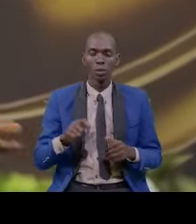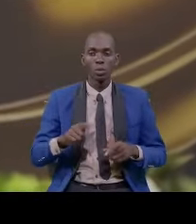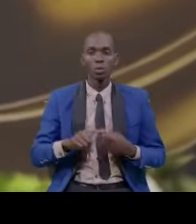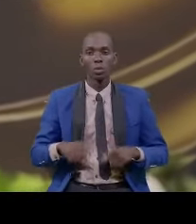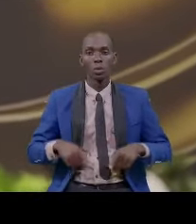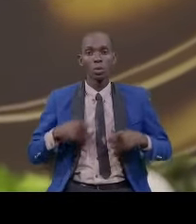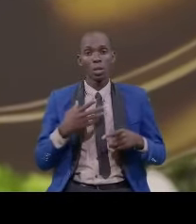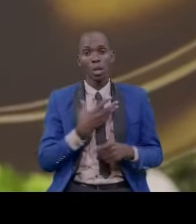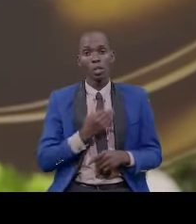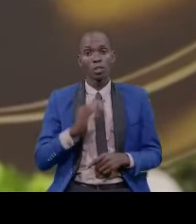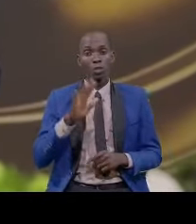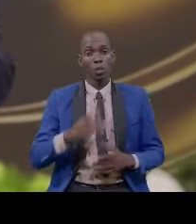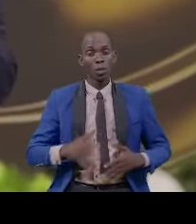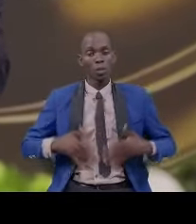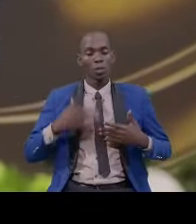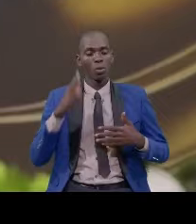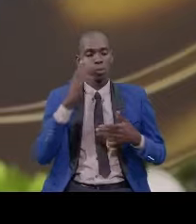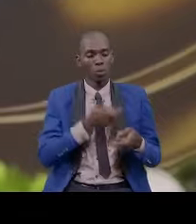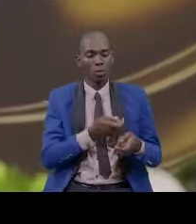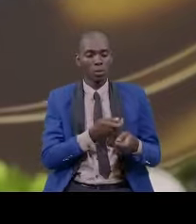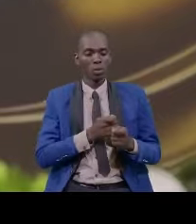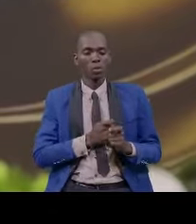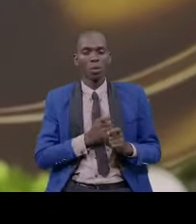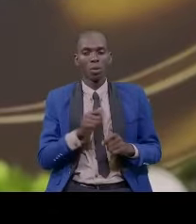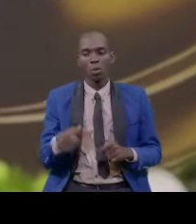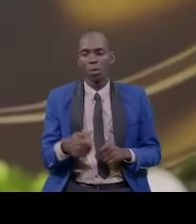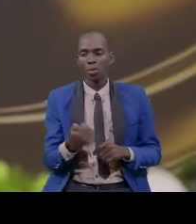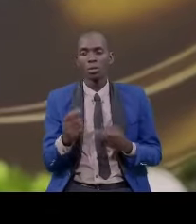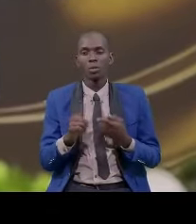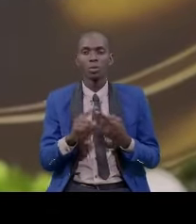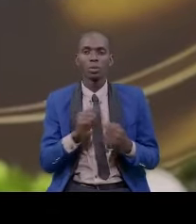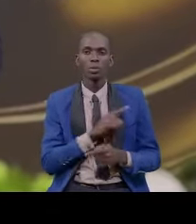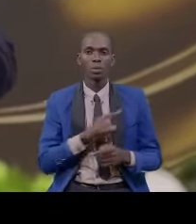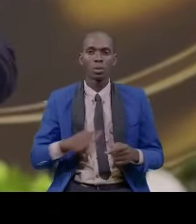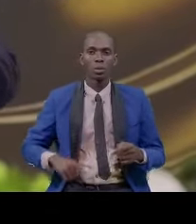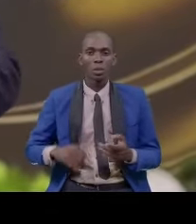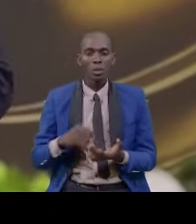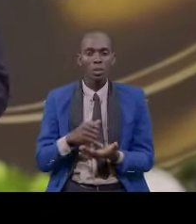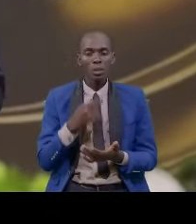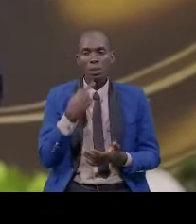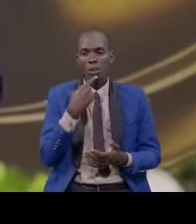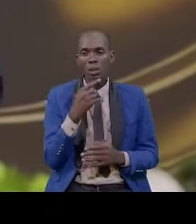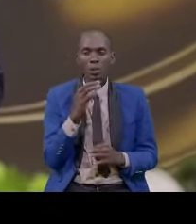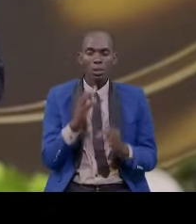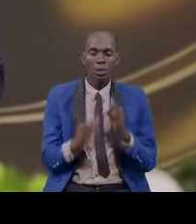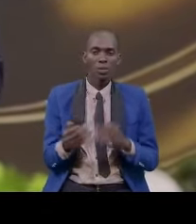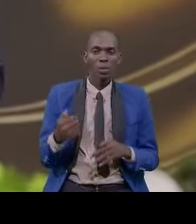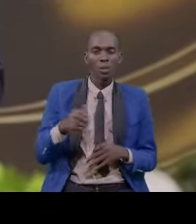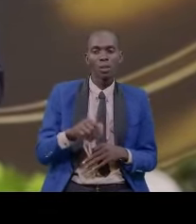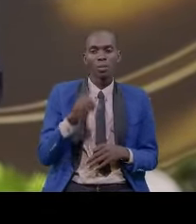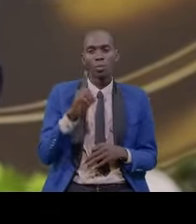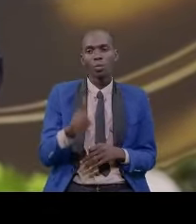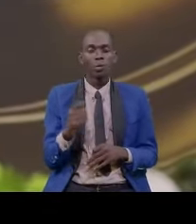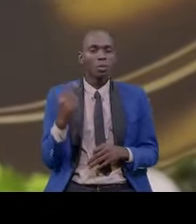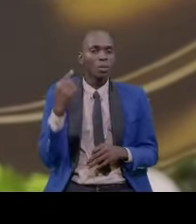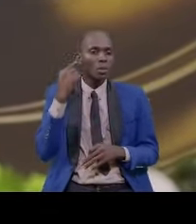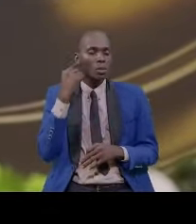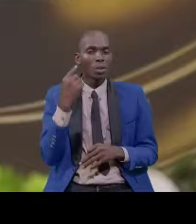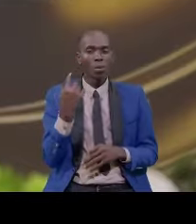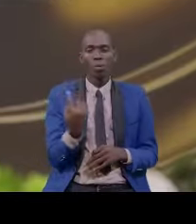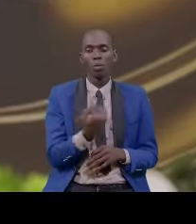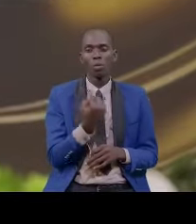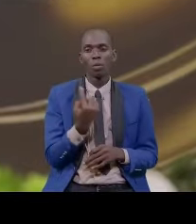our parents who didn't use phone in those days, they are part of our generation now that are using phones, okay? So it is one